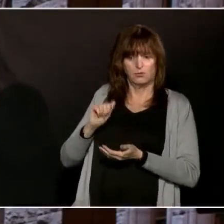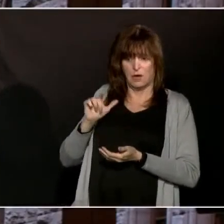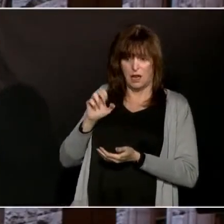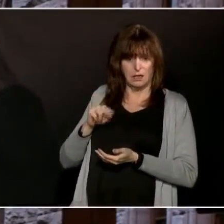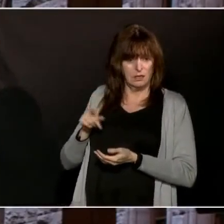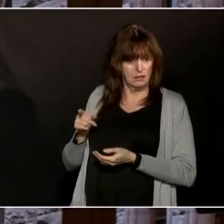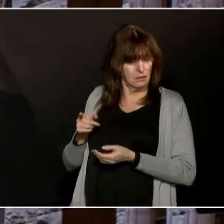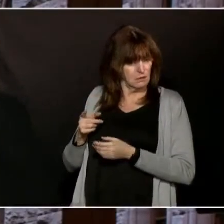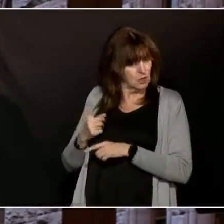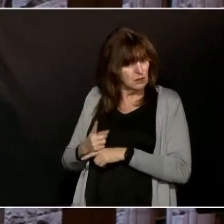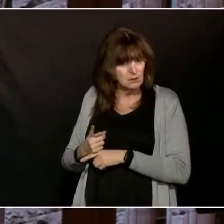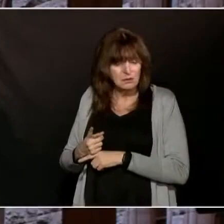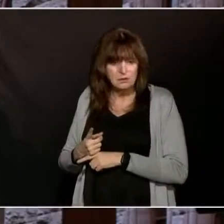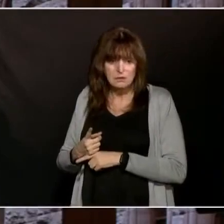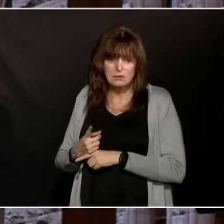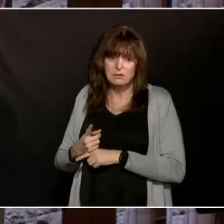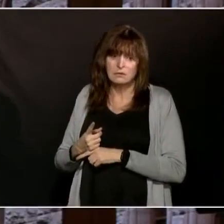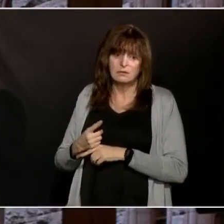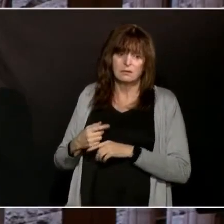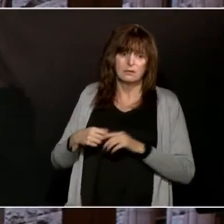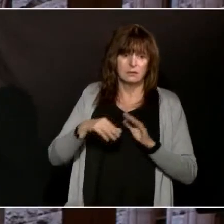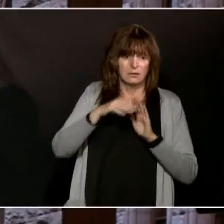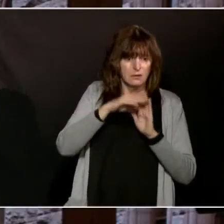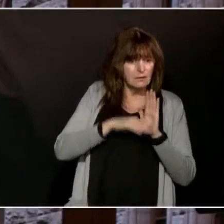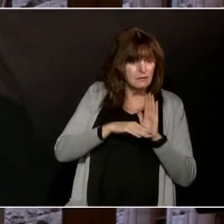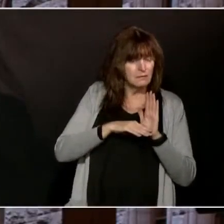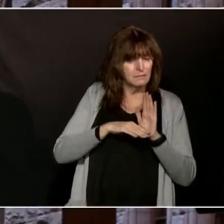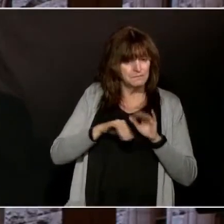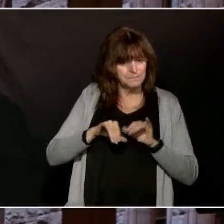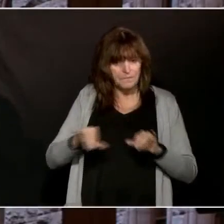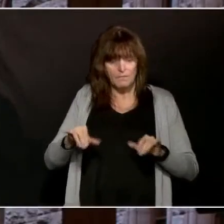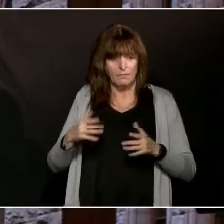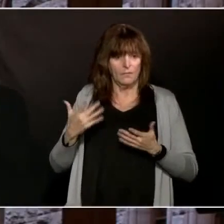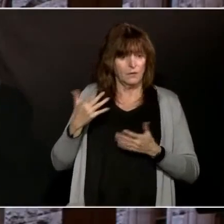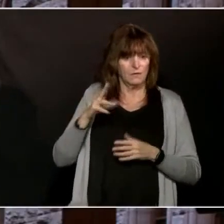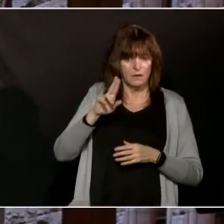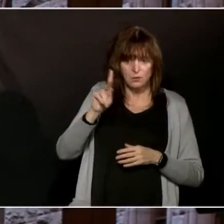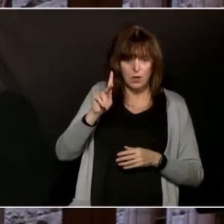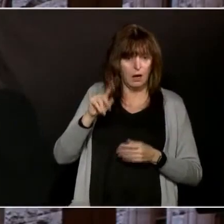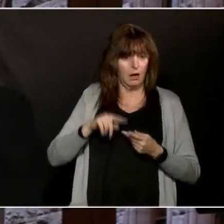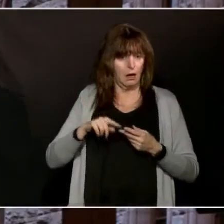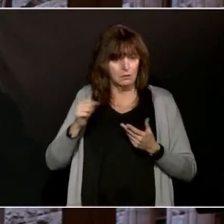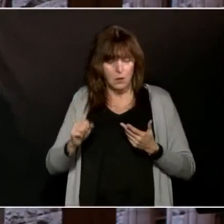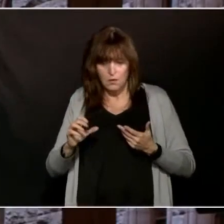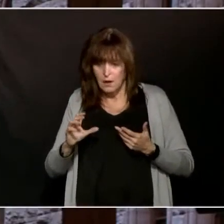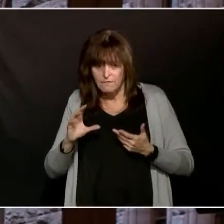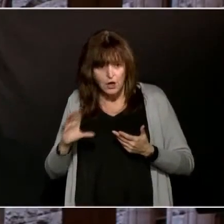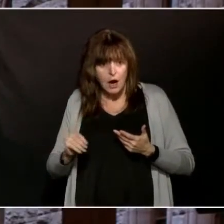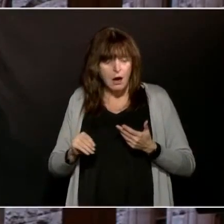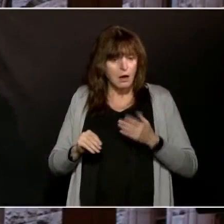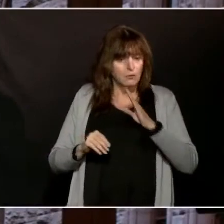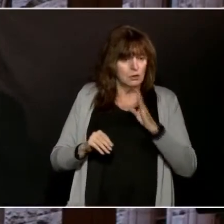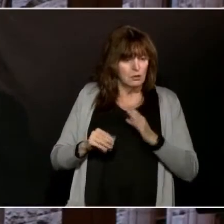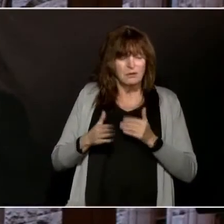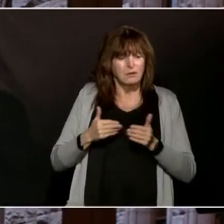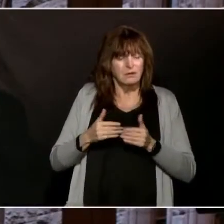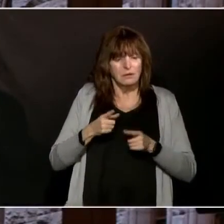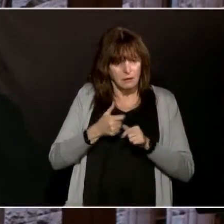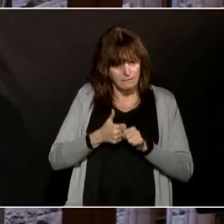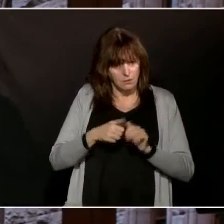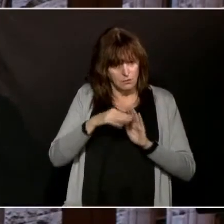complicated. You just have to do it again, do it well, do it consistently, and be careful. in avoiding any contacts outside of your